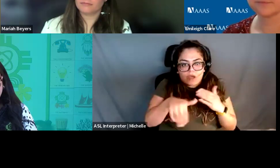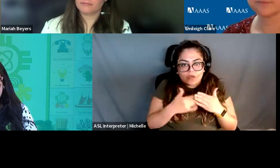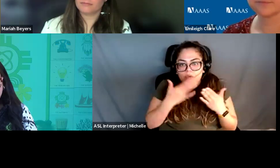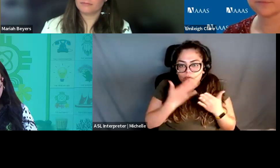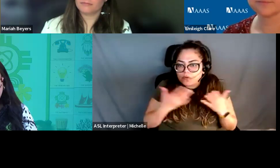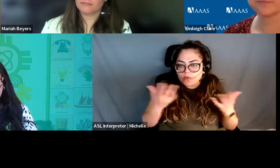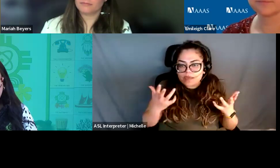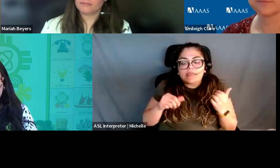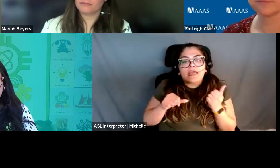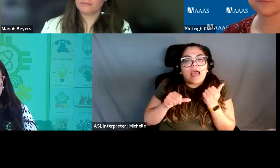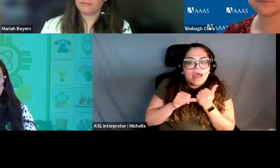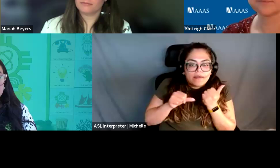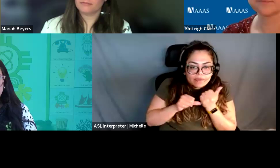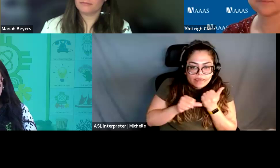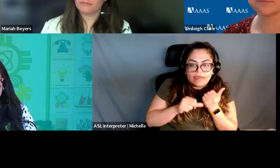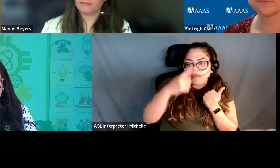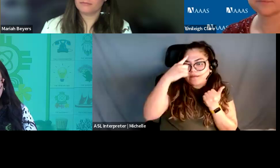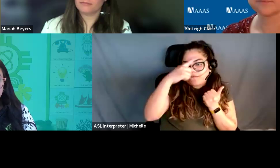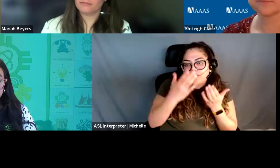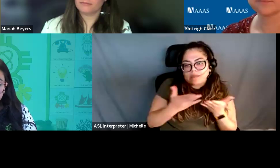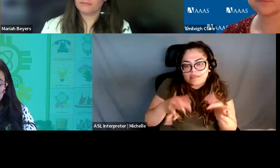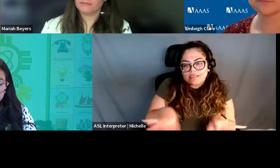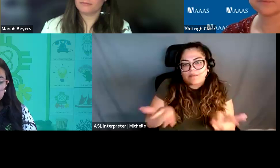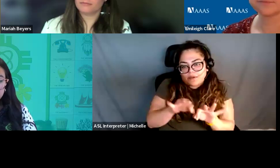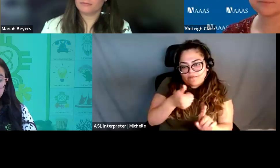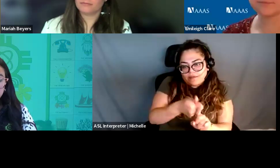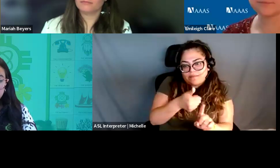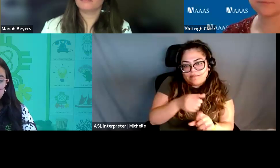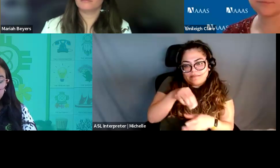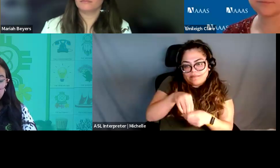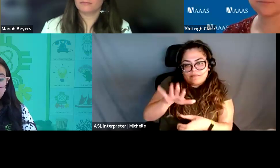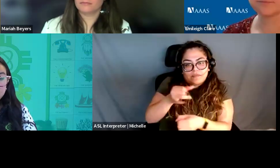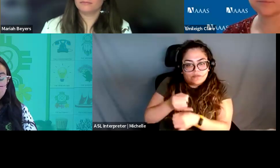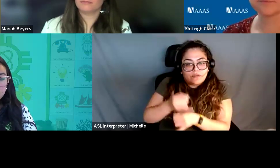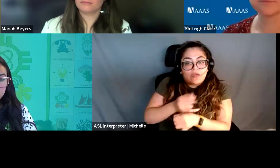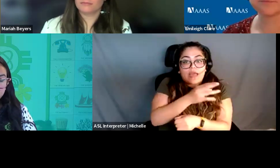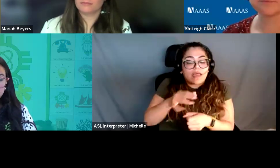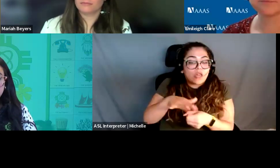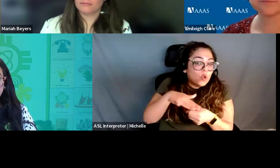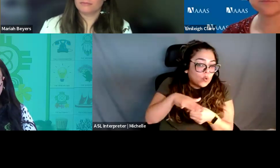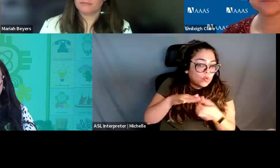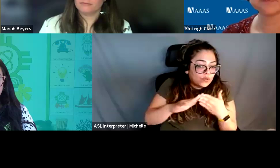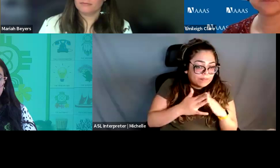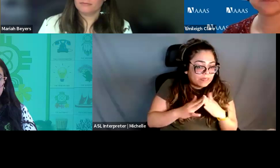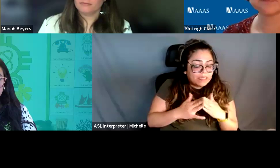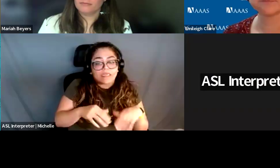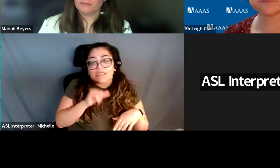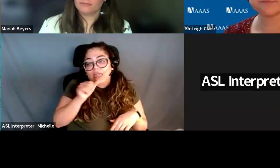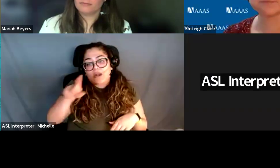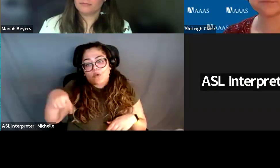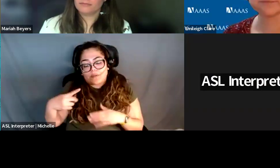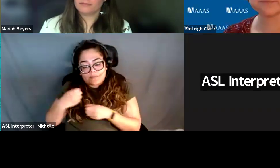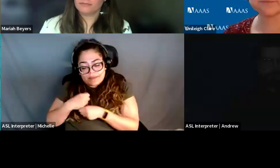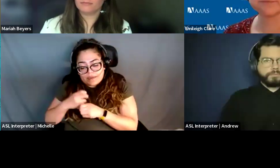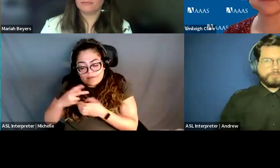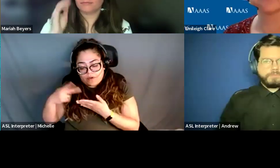is advocating for things that are important to them on their campus and in their local community. So not just, creating programming for